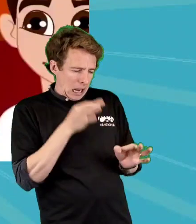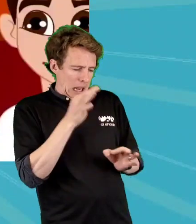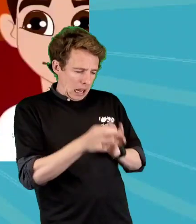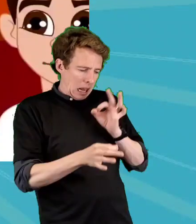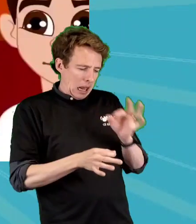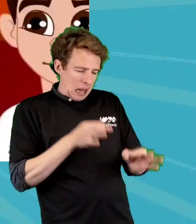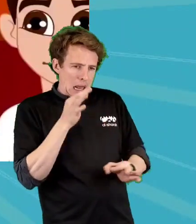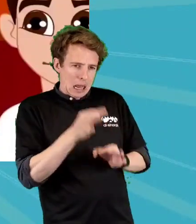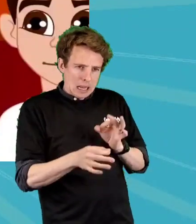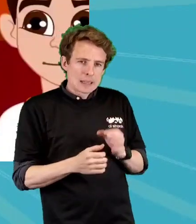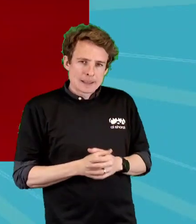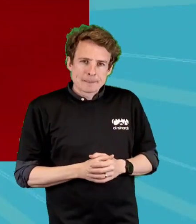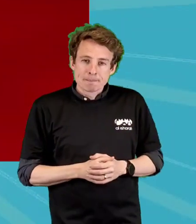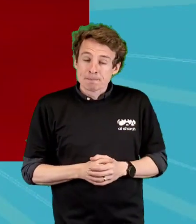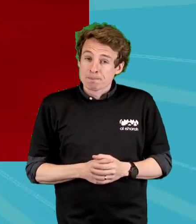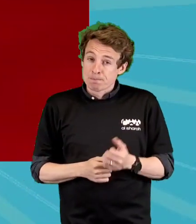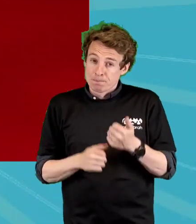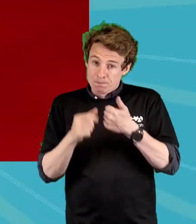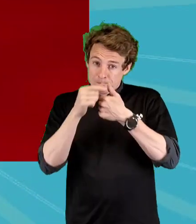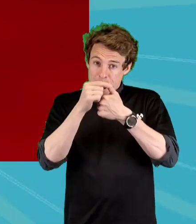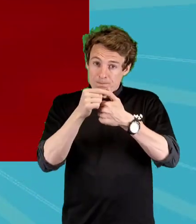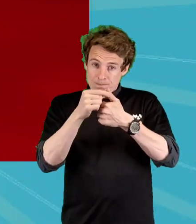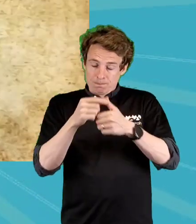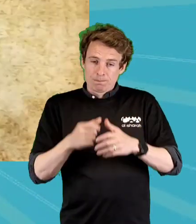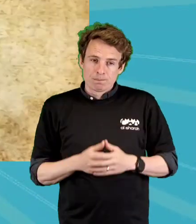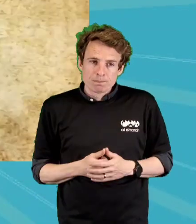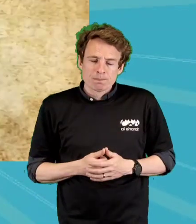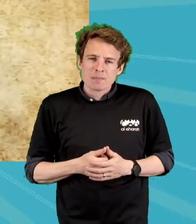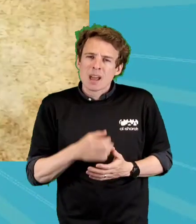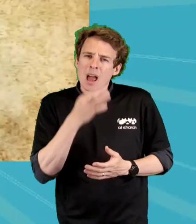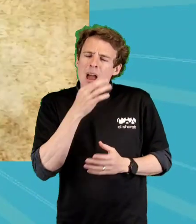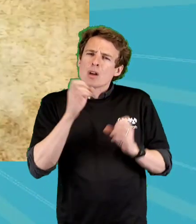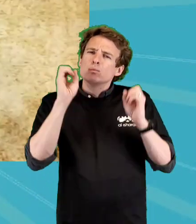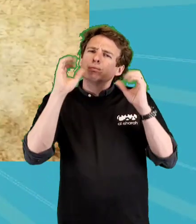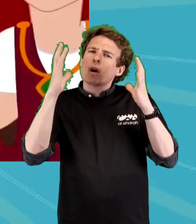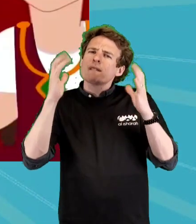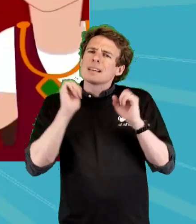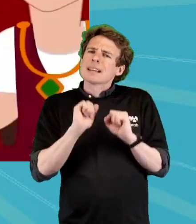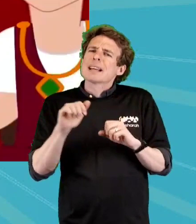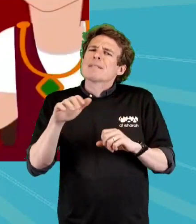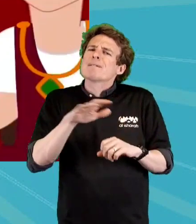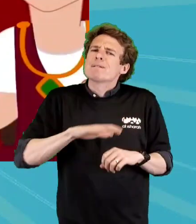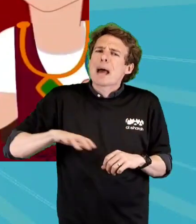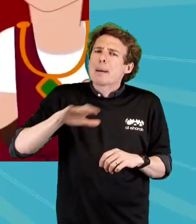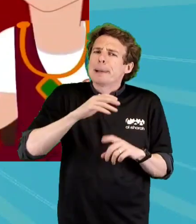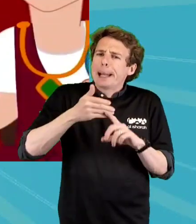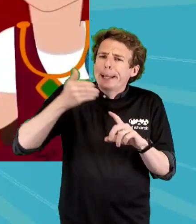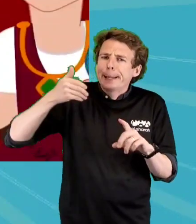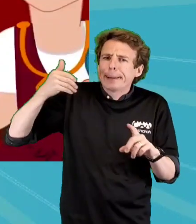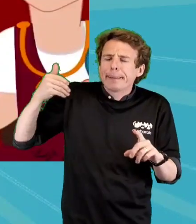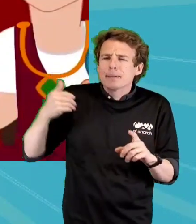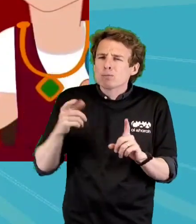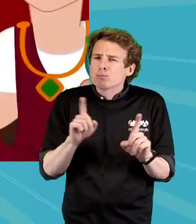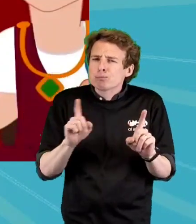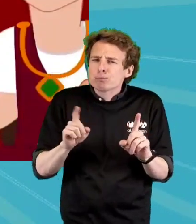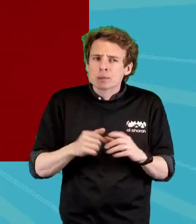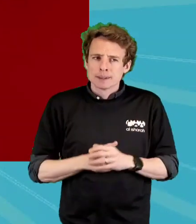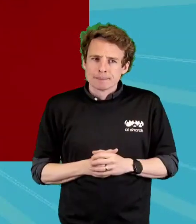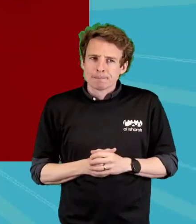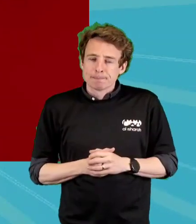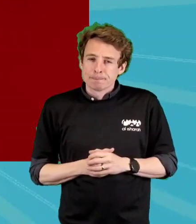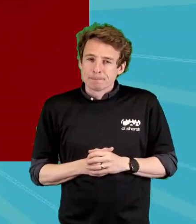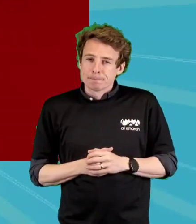ask some questions about the Prophet. Number 1. What was the Prophet's family